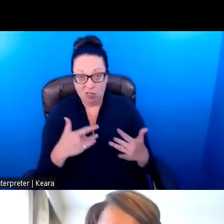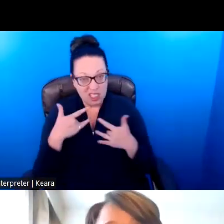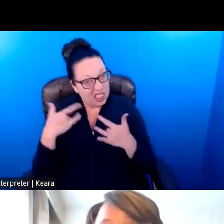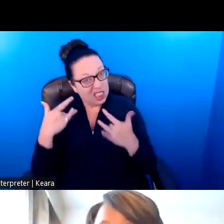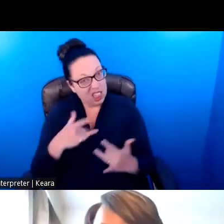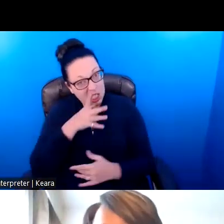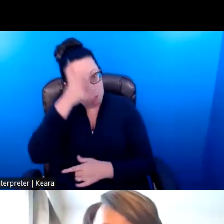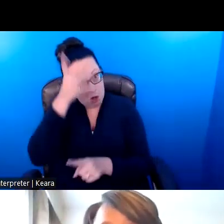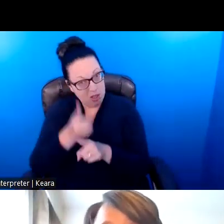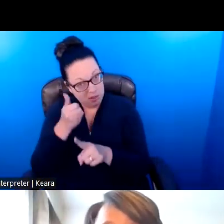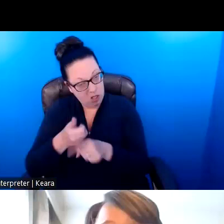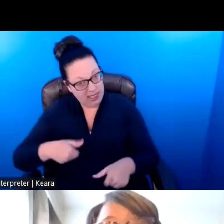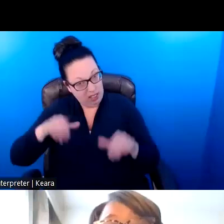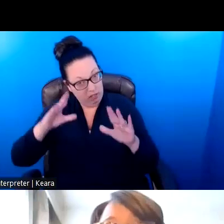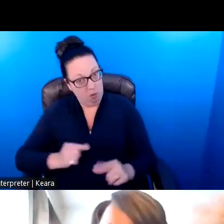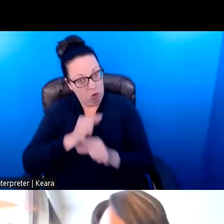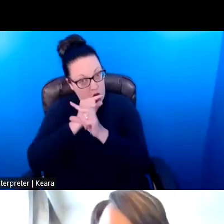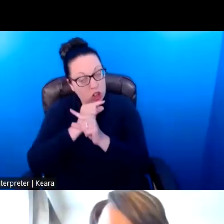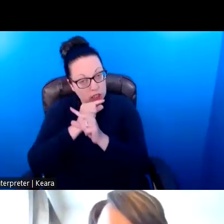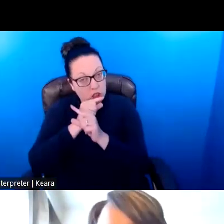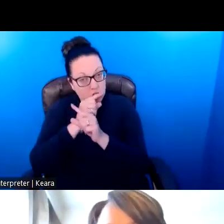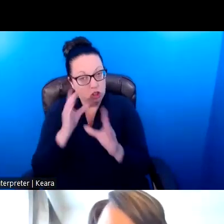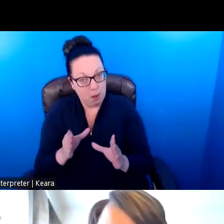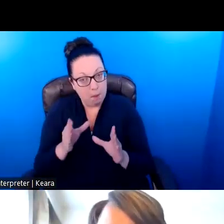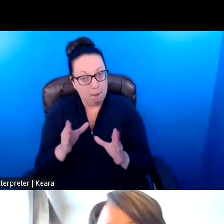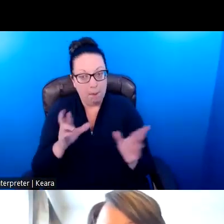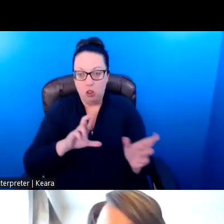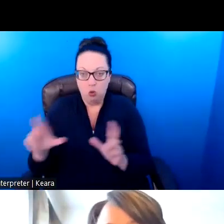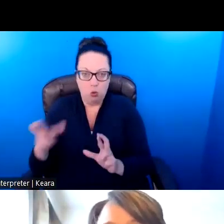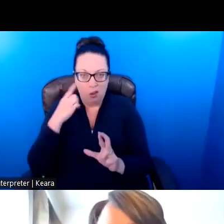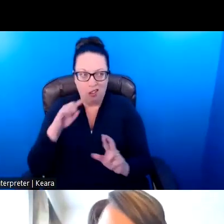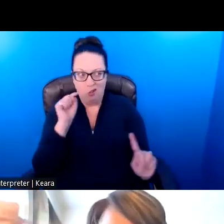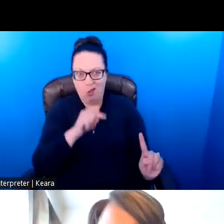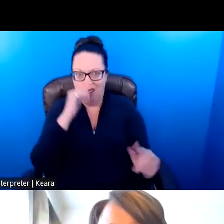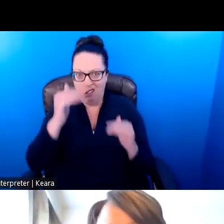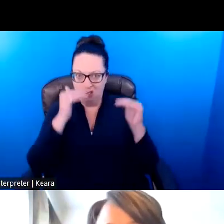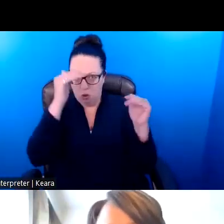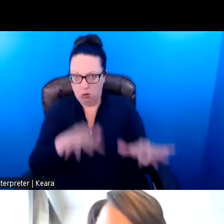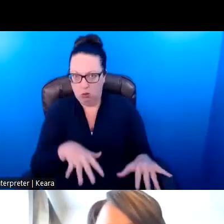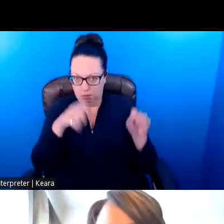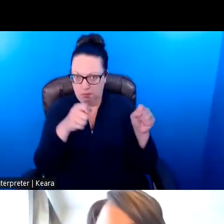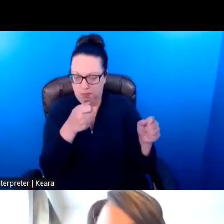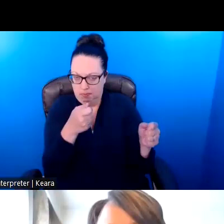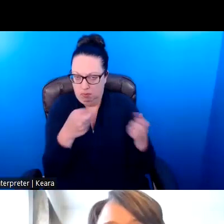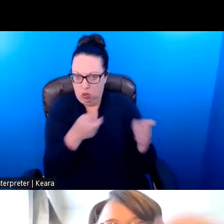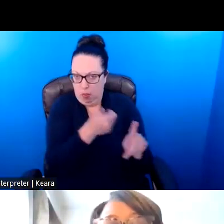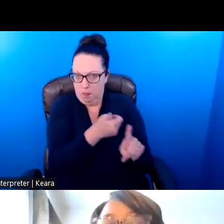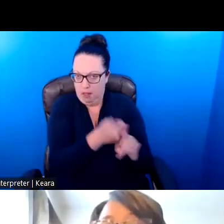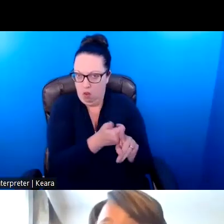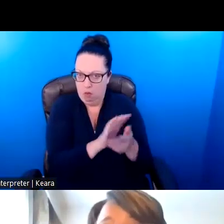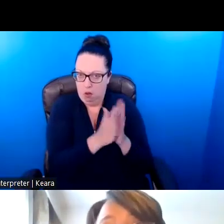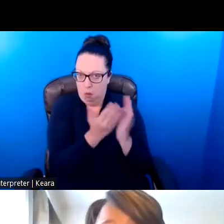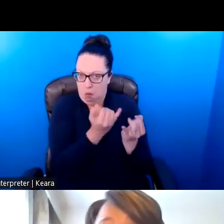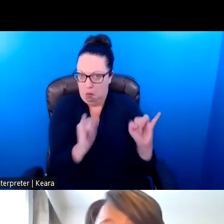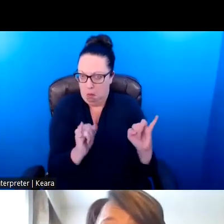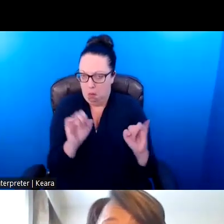is surrendering their guardianship, it's ready for that adult to be an adult, to be emancipated. But